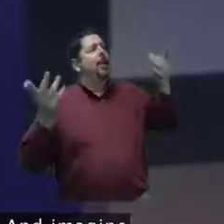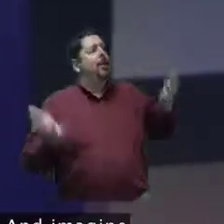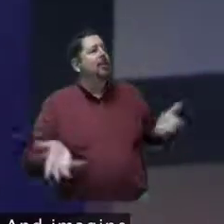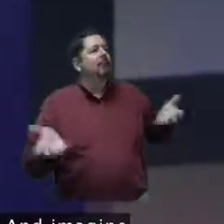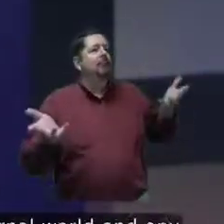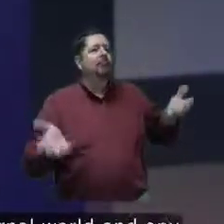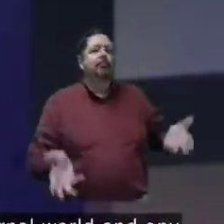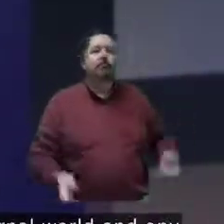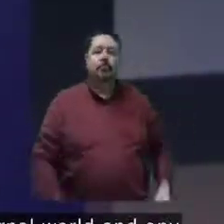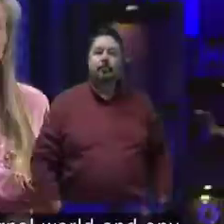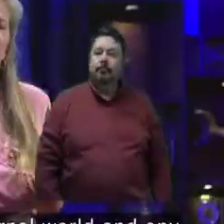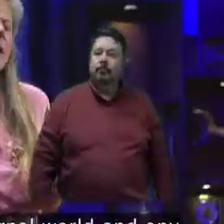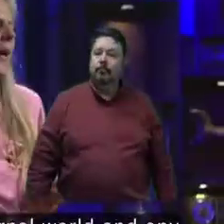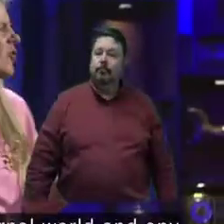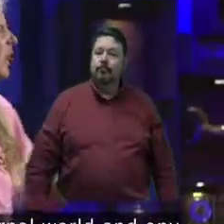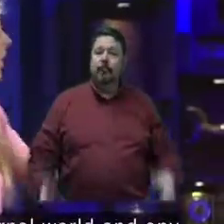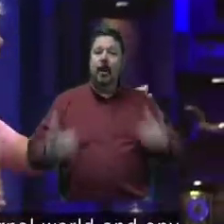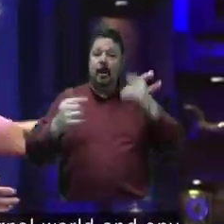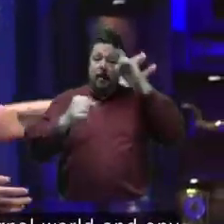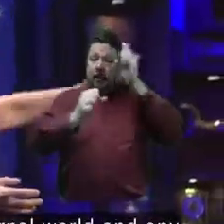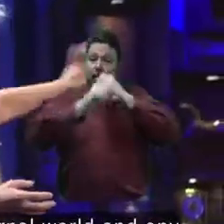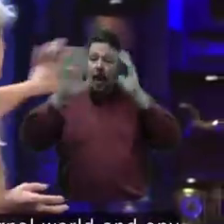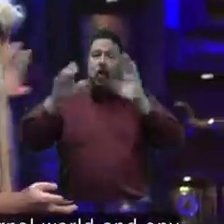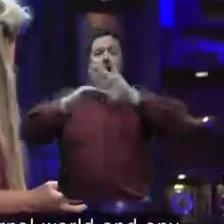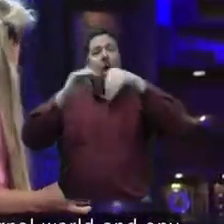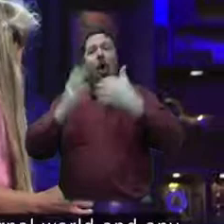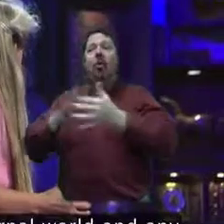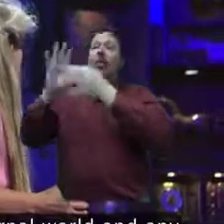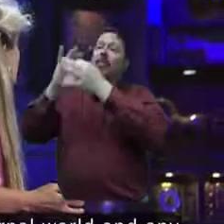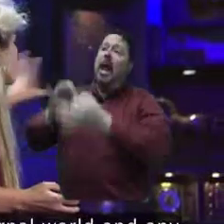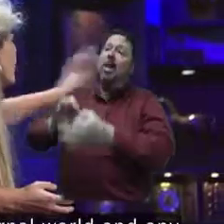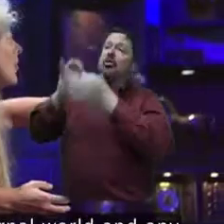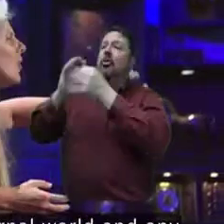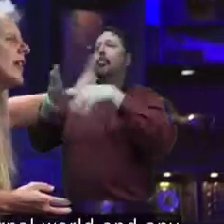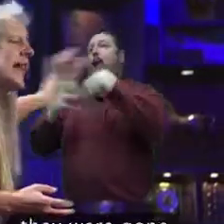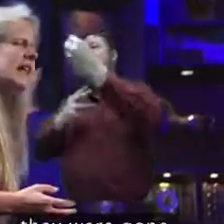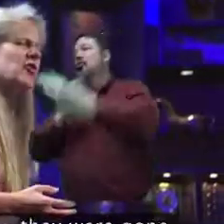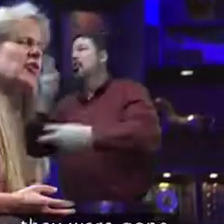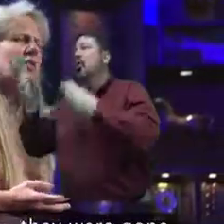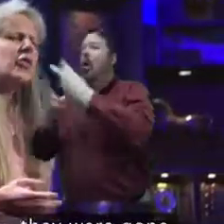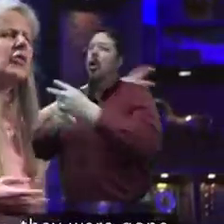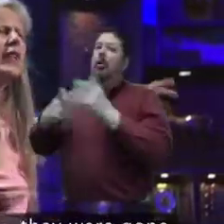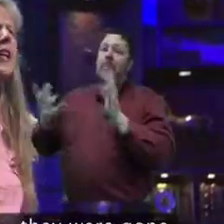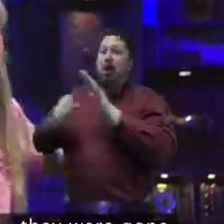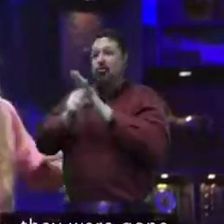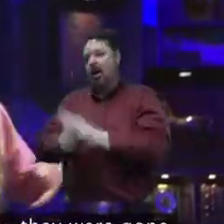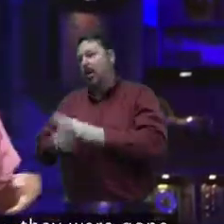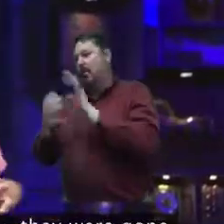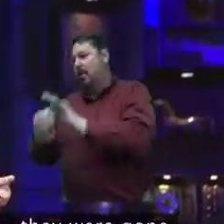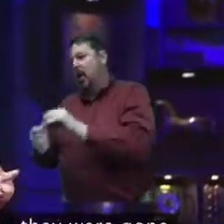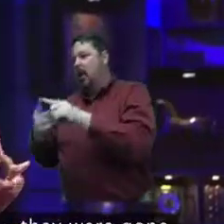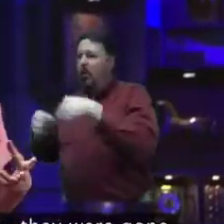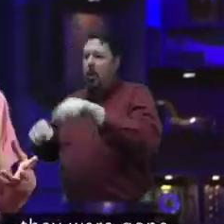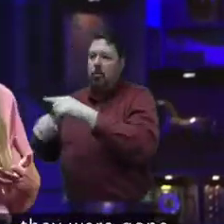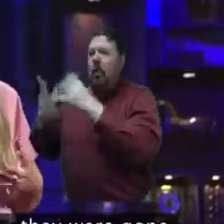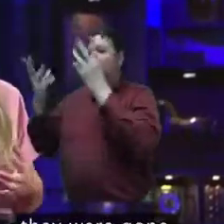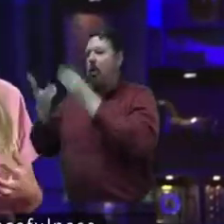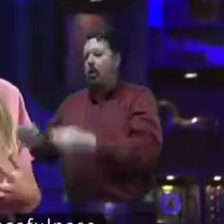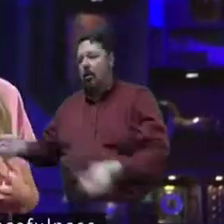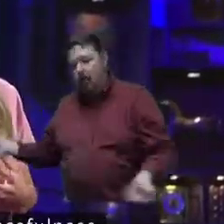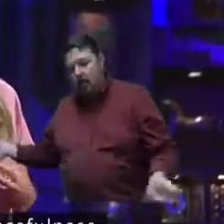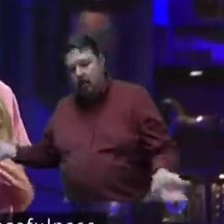my body. And imagine all of the relationships in the external world and any stressors related to any of those, they were